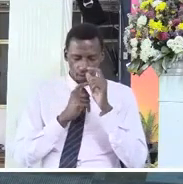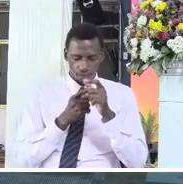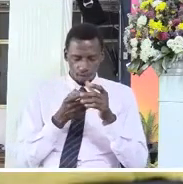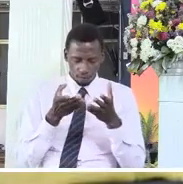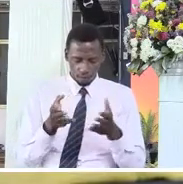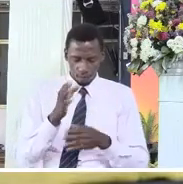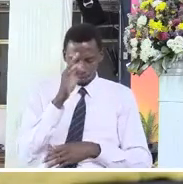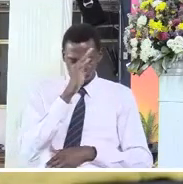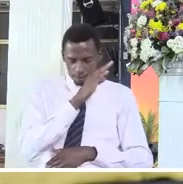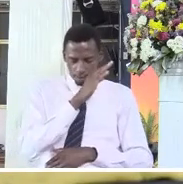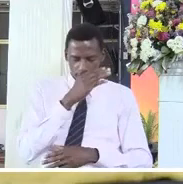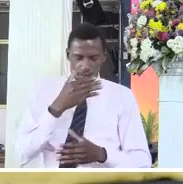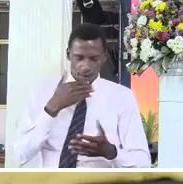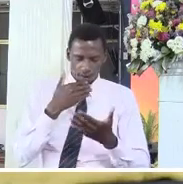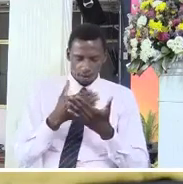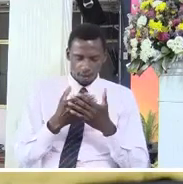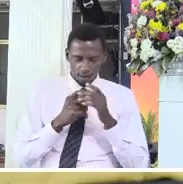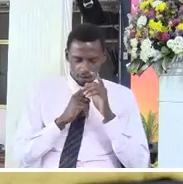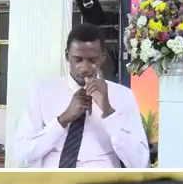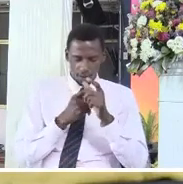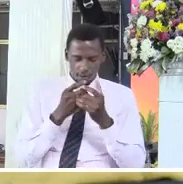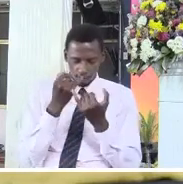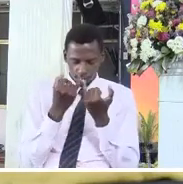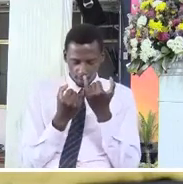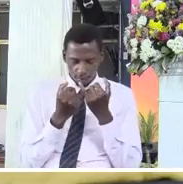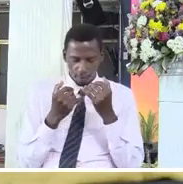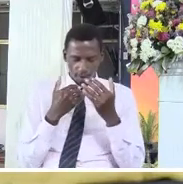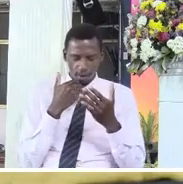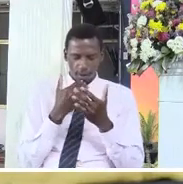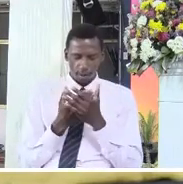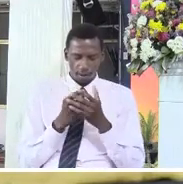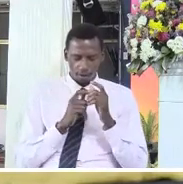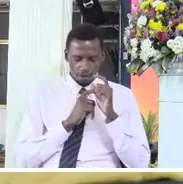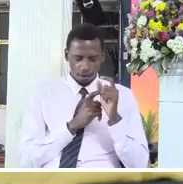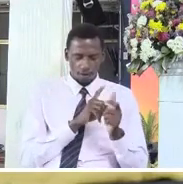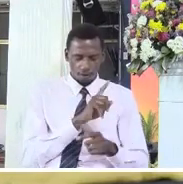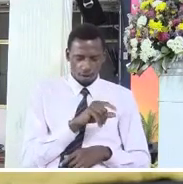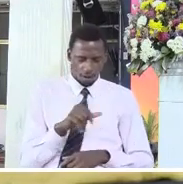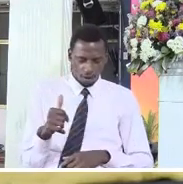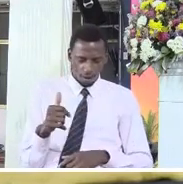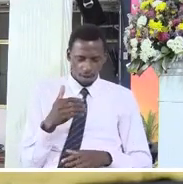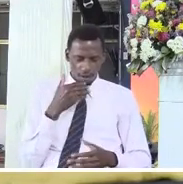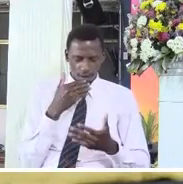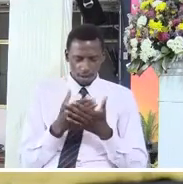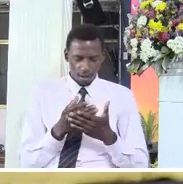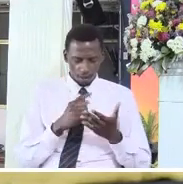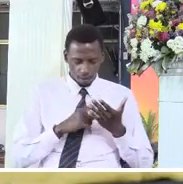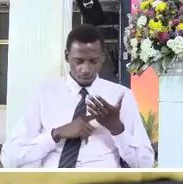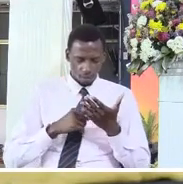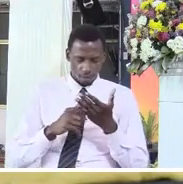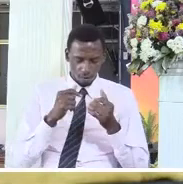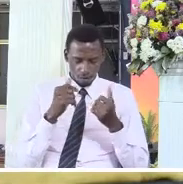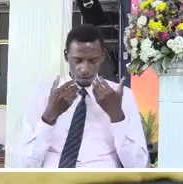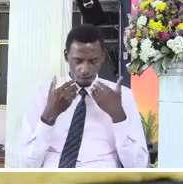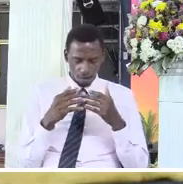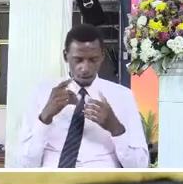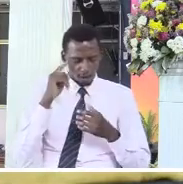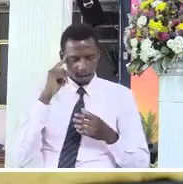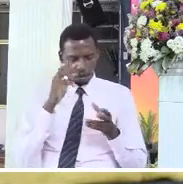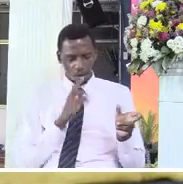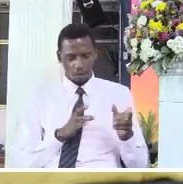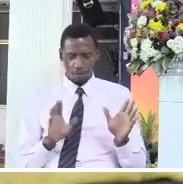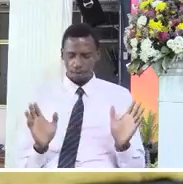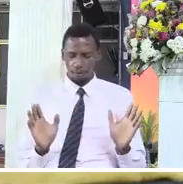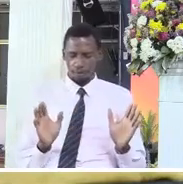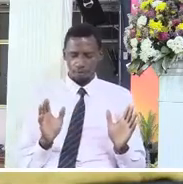afternoon. We thank you for the gift of the Sabbath. We thank you for the gift of one another. We thank you for the discussion that you have had. We don't take it for granted